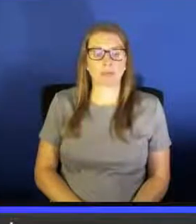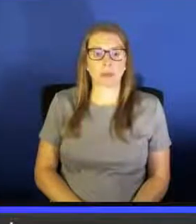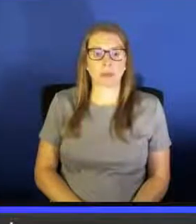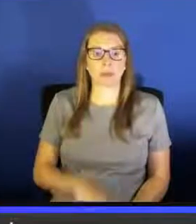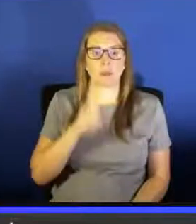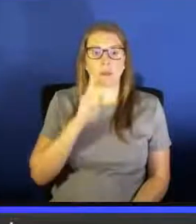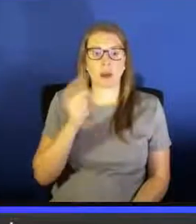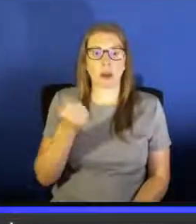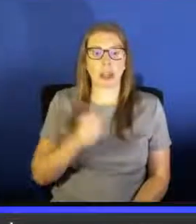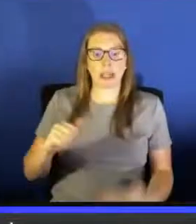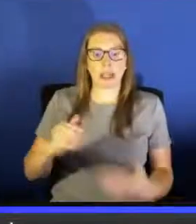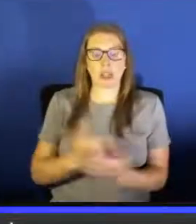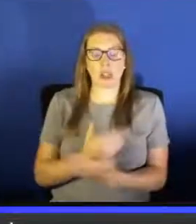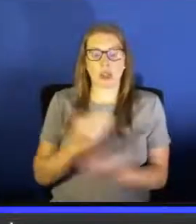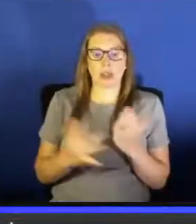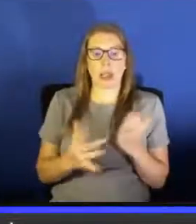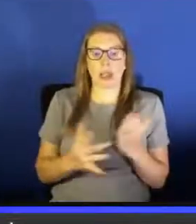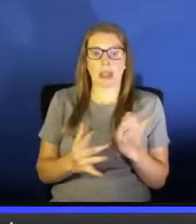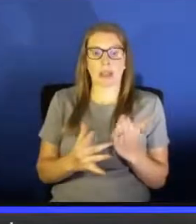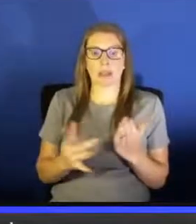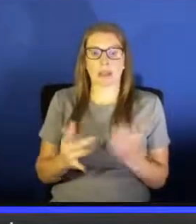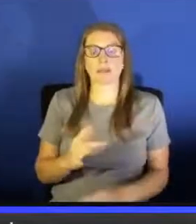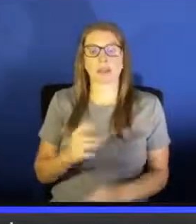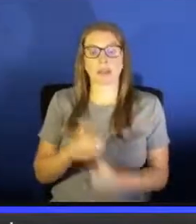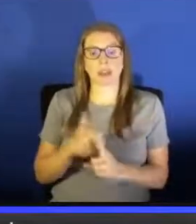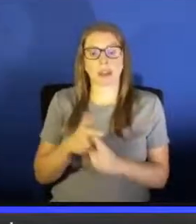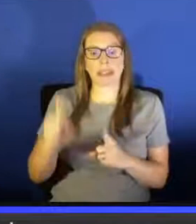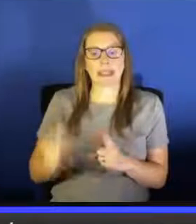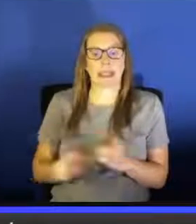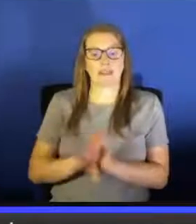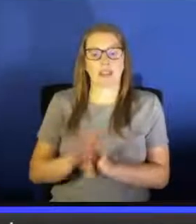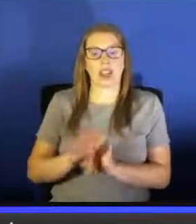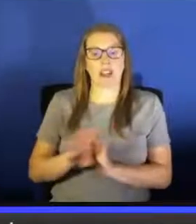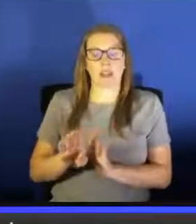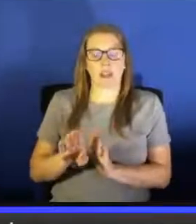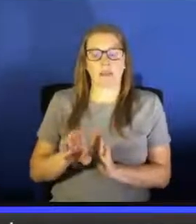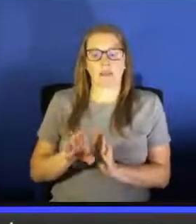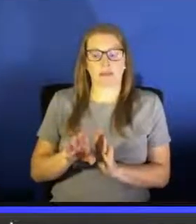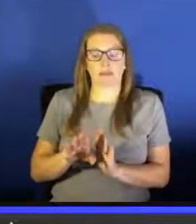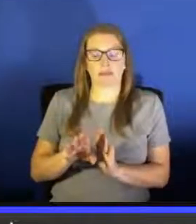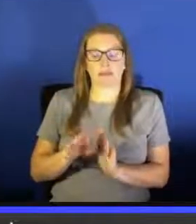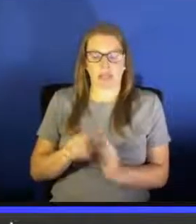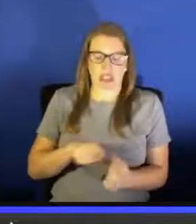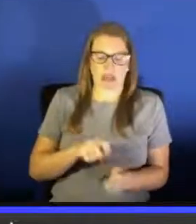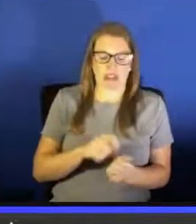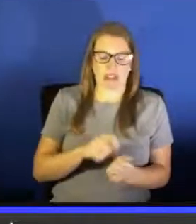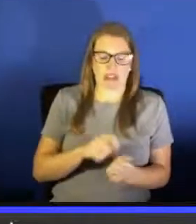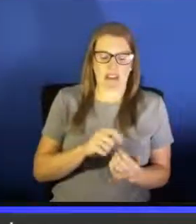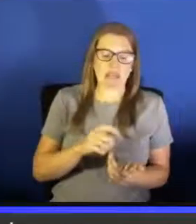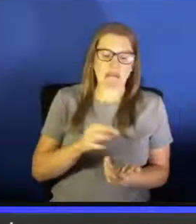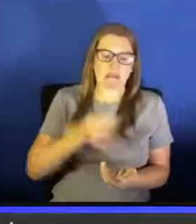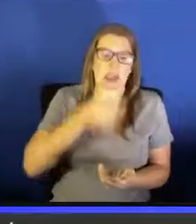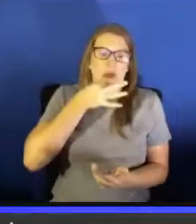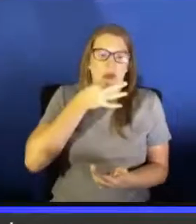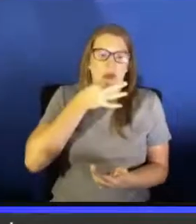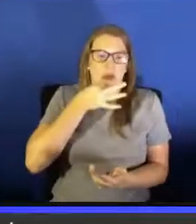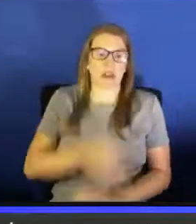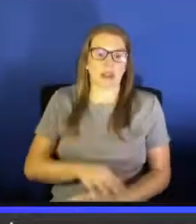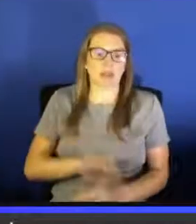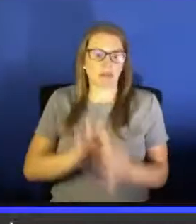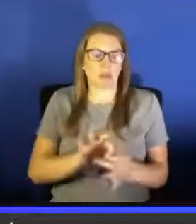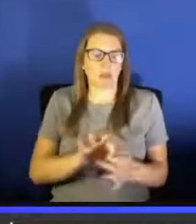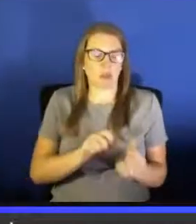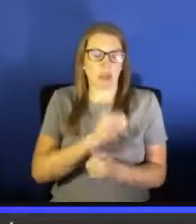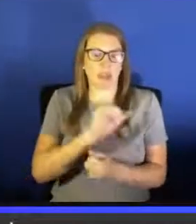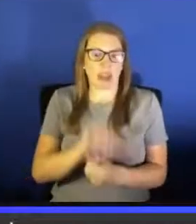new technology, newer technique, you have to develop a certain degree of expertise. So, yeah, I mean, it's not cookie